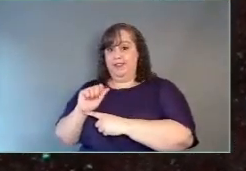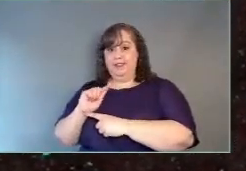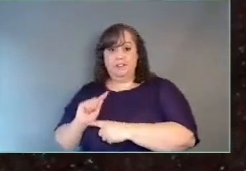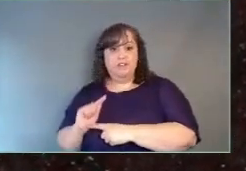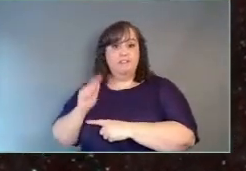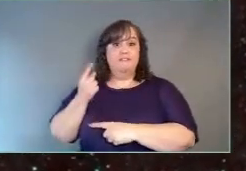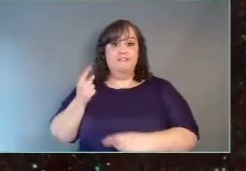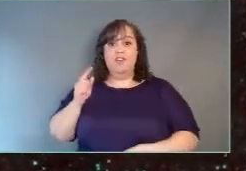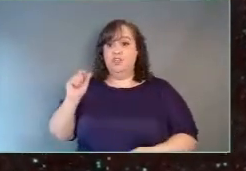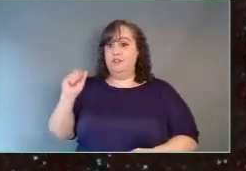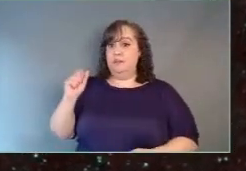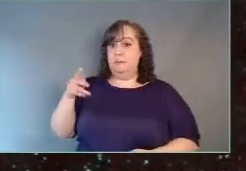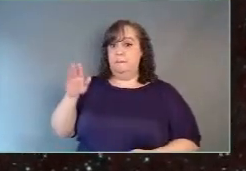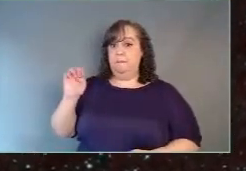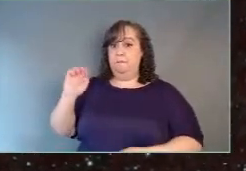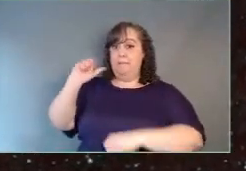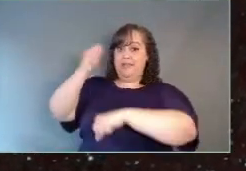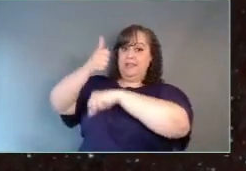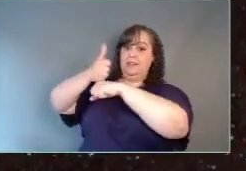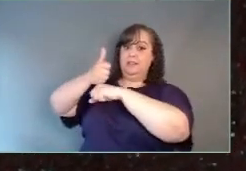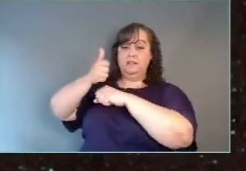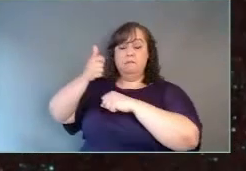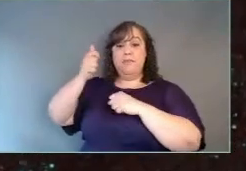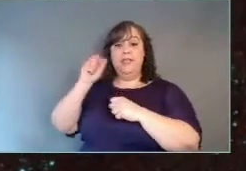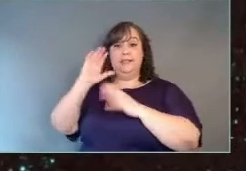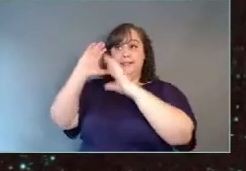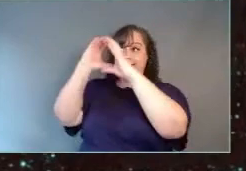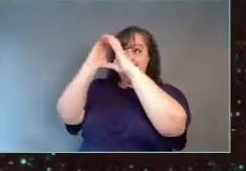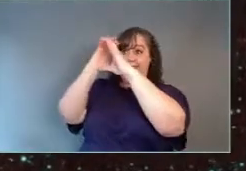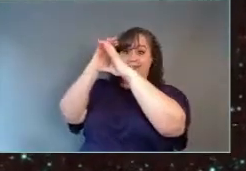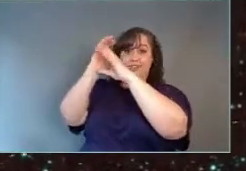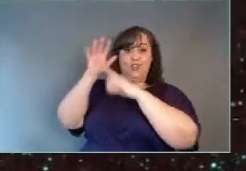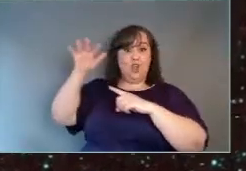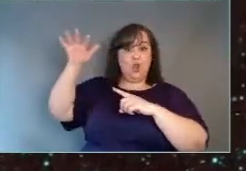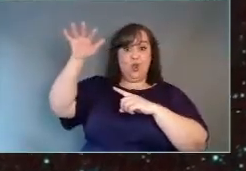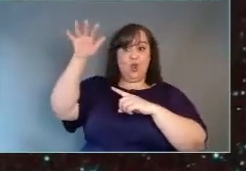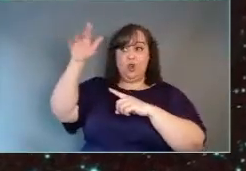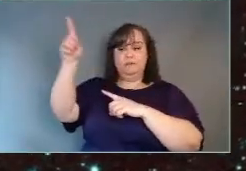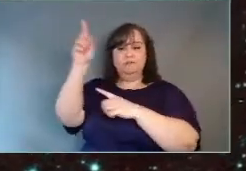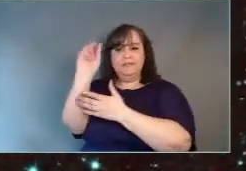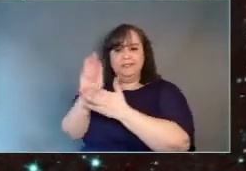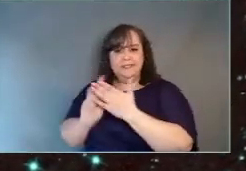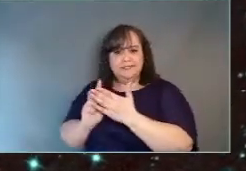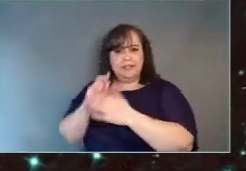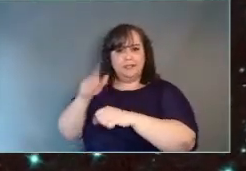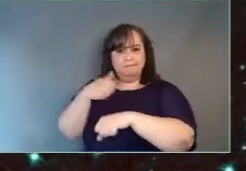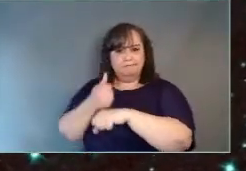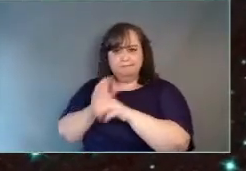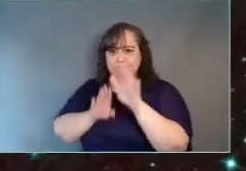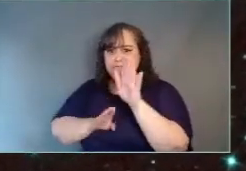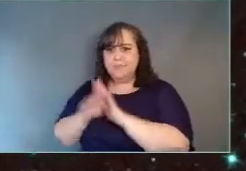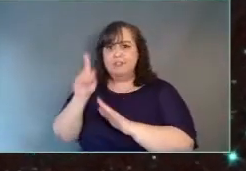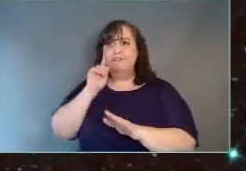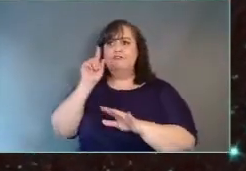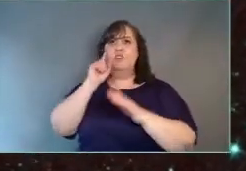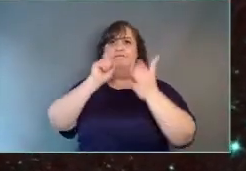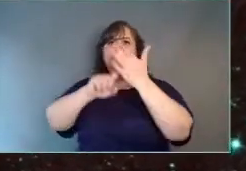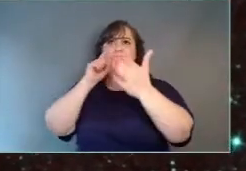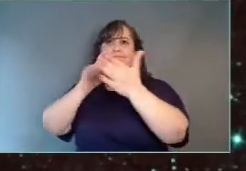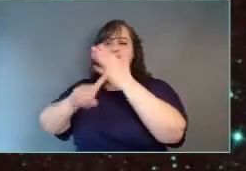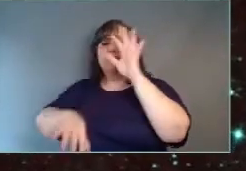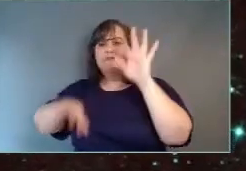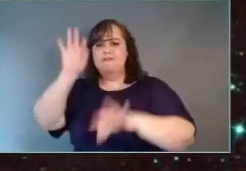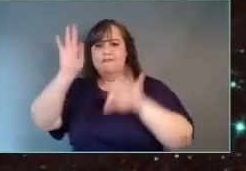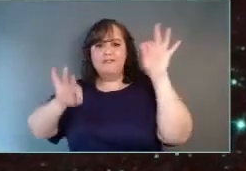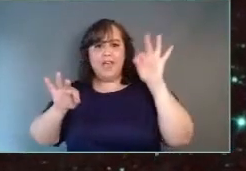space-based telescope that is specifically designed to find asteroids, called NEO